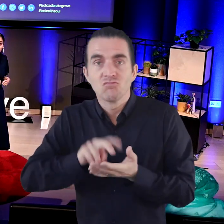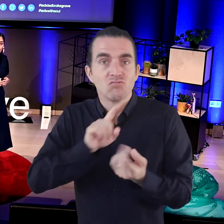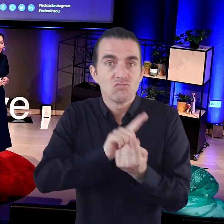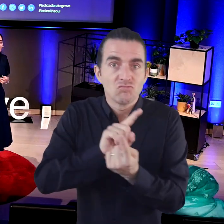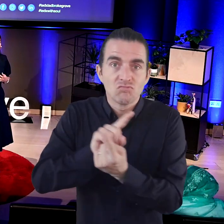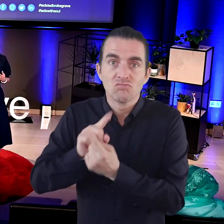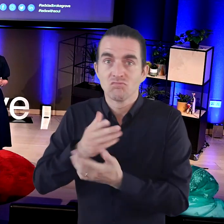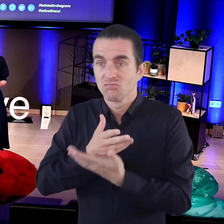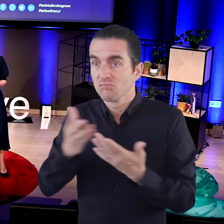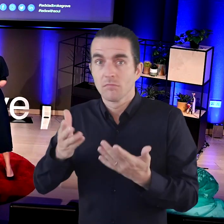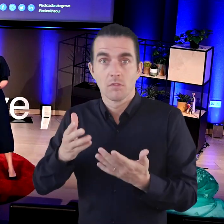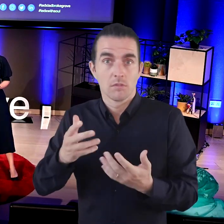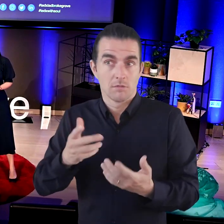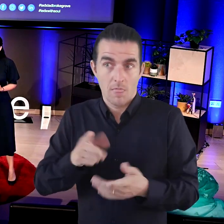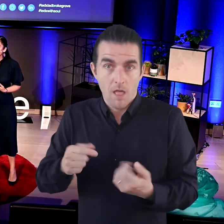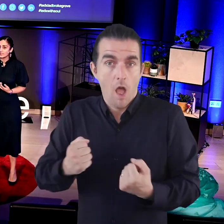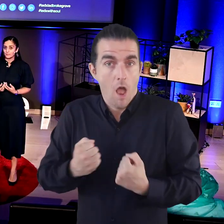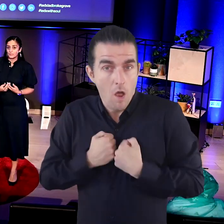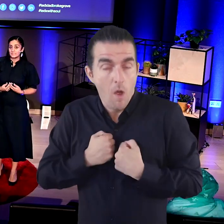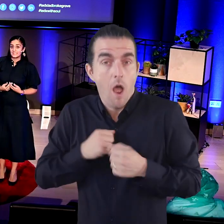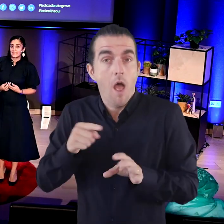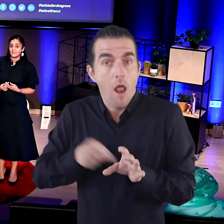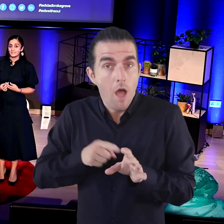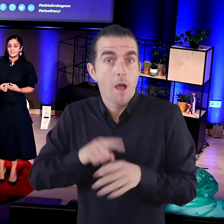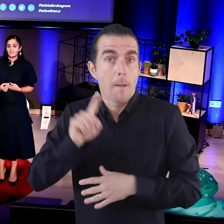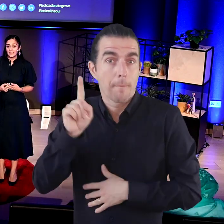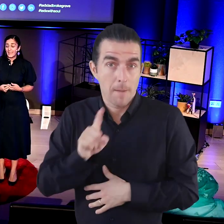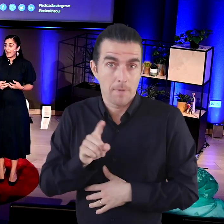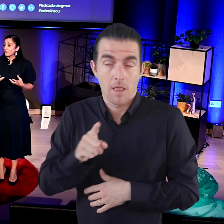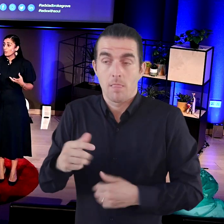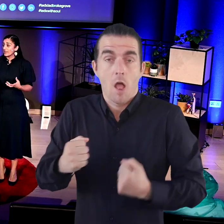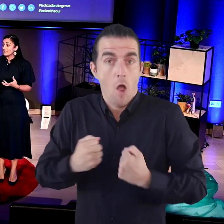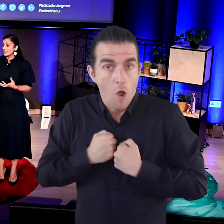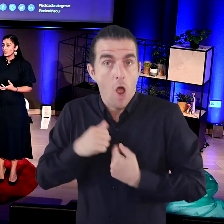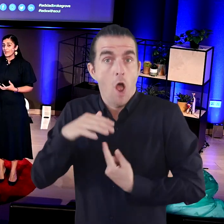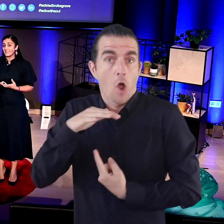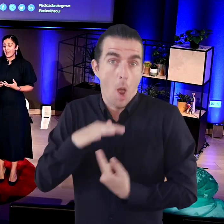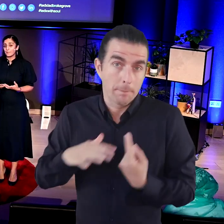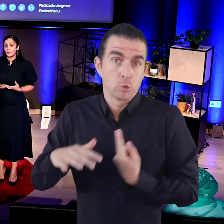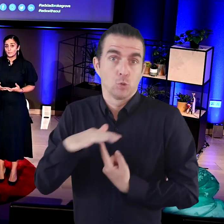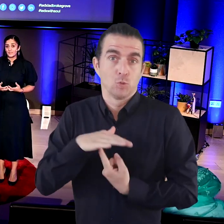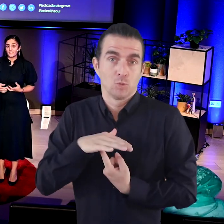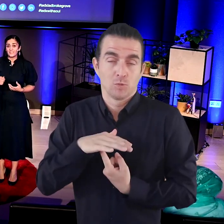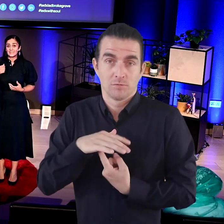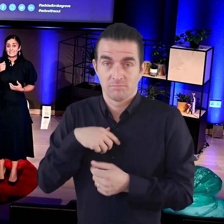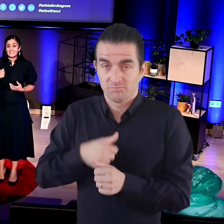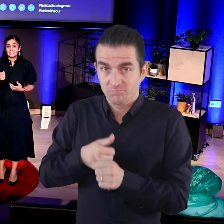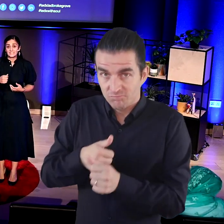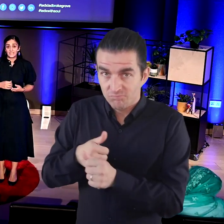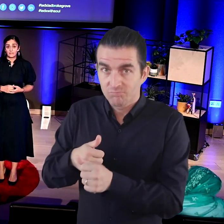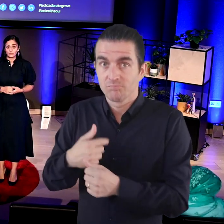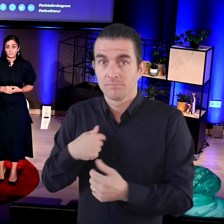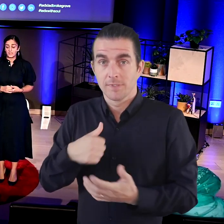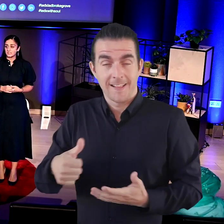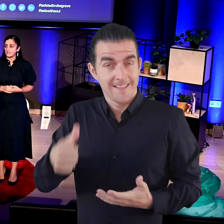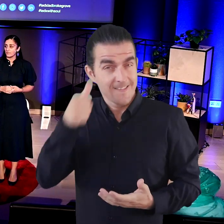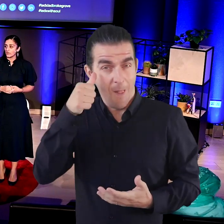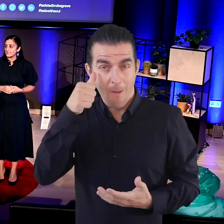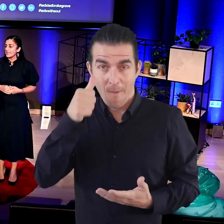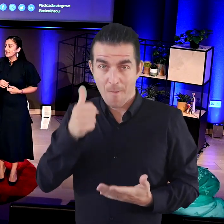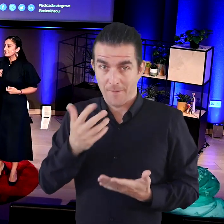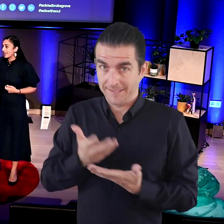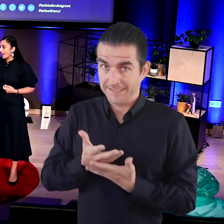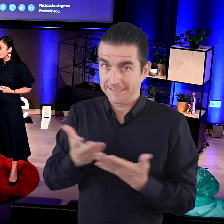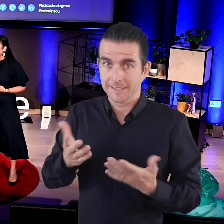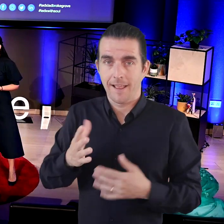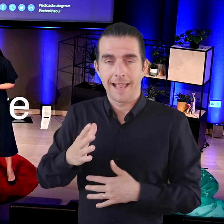young people. They were part of our community. And we knew in that moment that they needed to hear an alternative